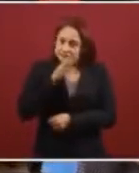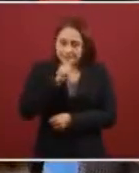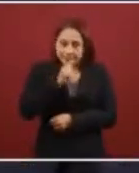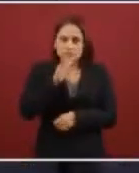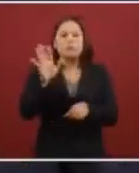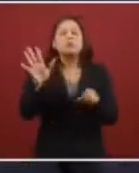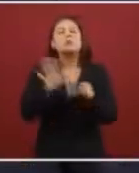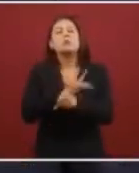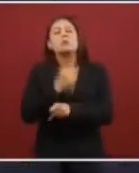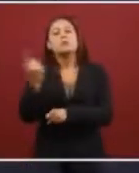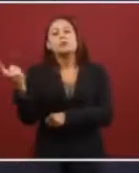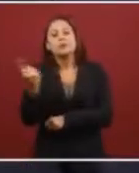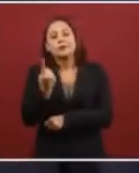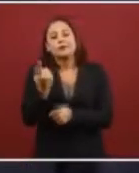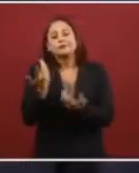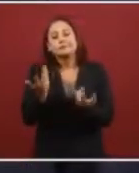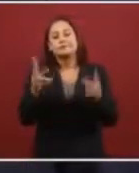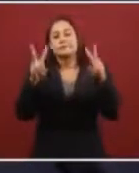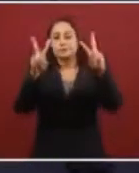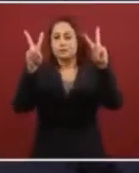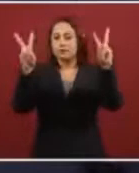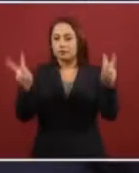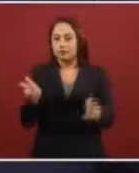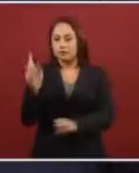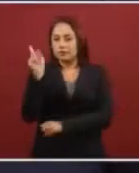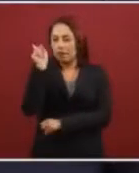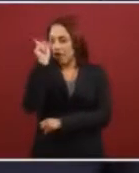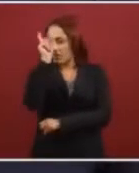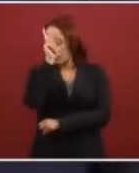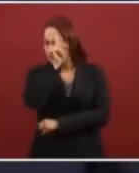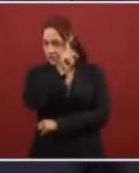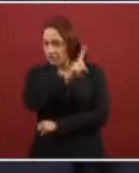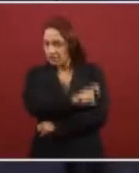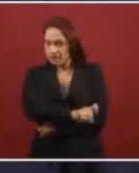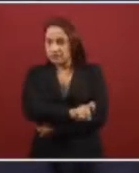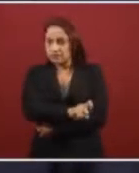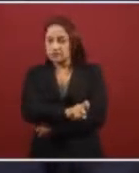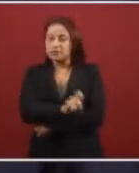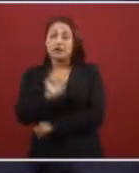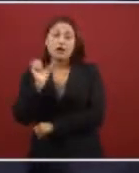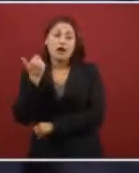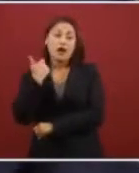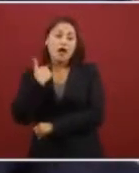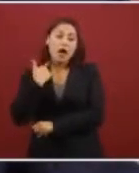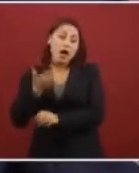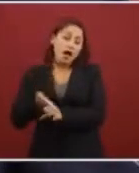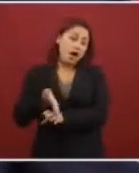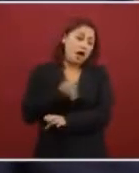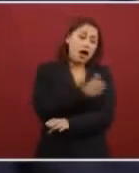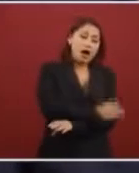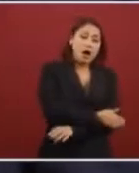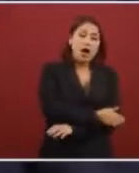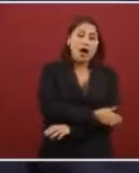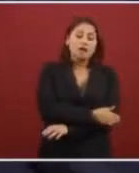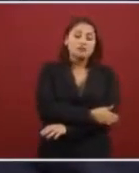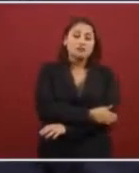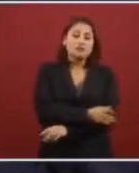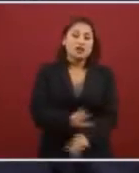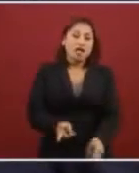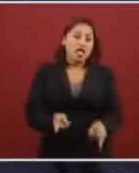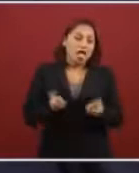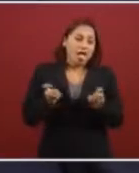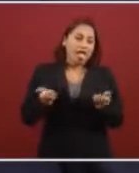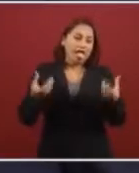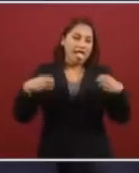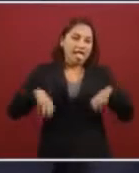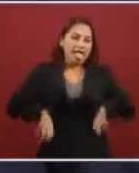it's a complex matter. Se dedicaron and they nuestros adversarios a saquear, a robar. Adversaries devoted y themselves no